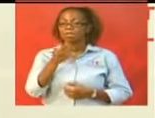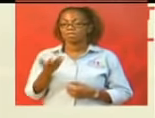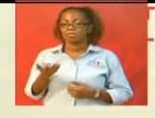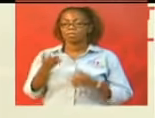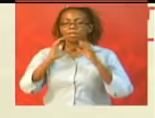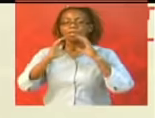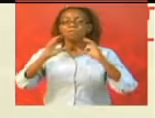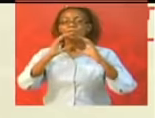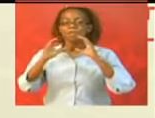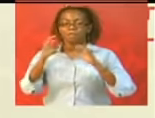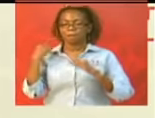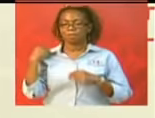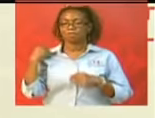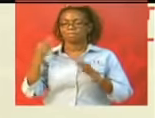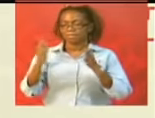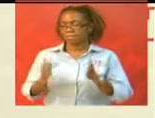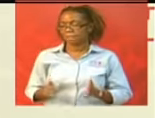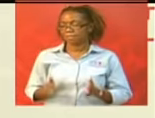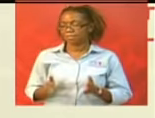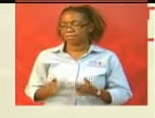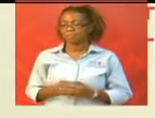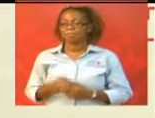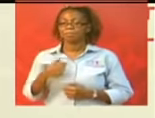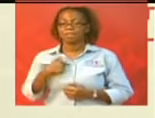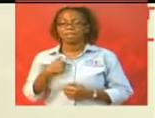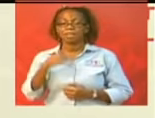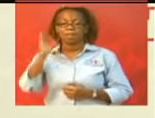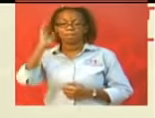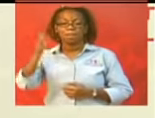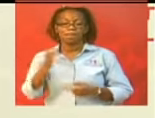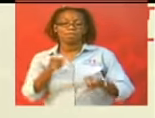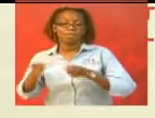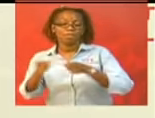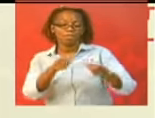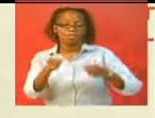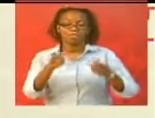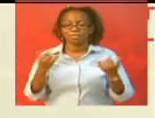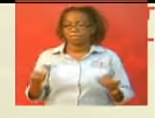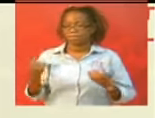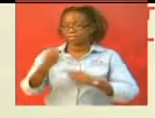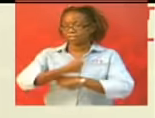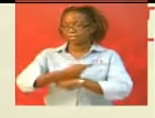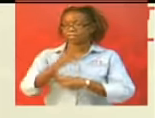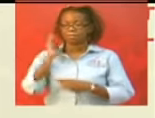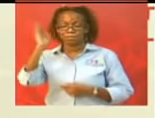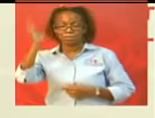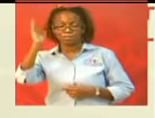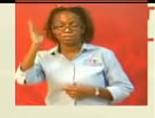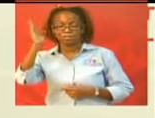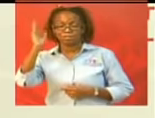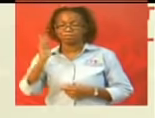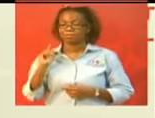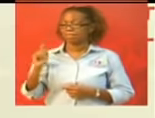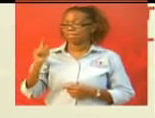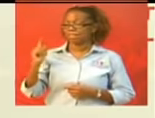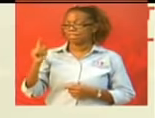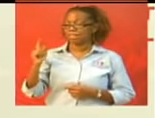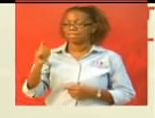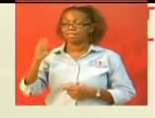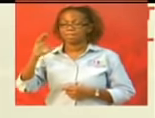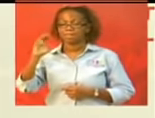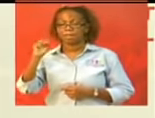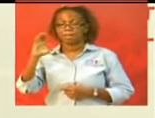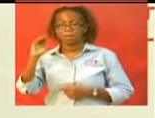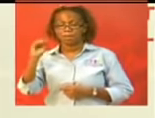Health, and I will moderate this morning's media conference. I now invite the CMO to present the latest clinical